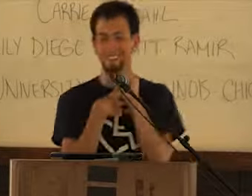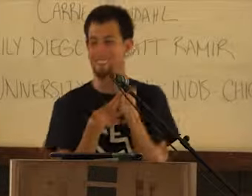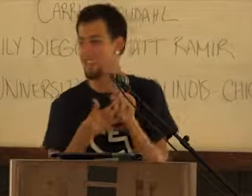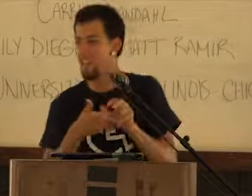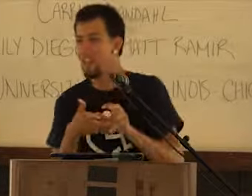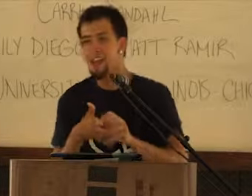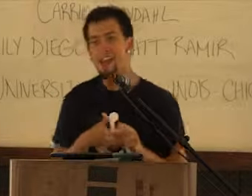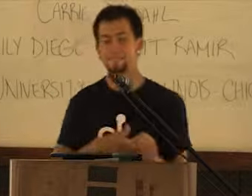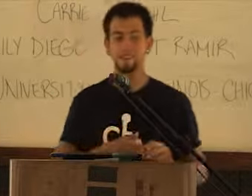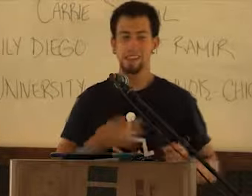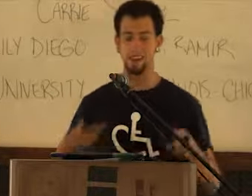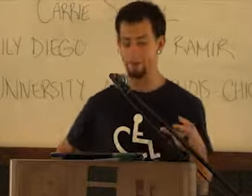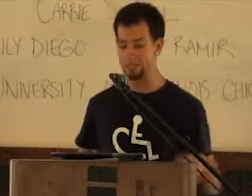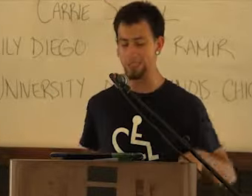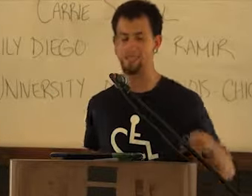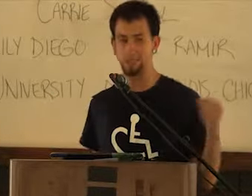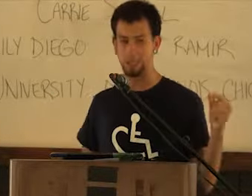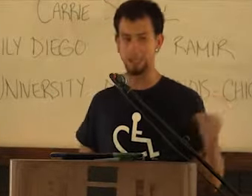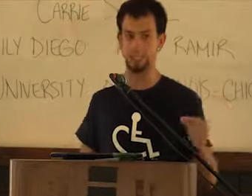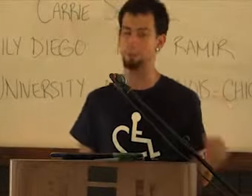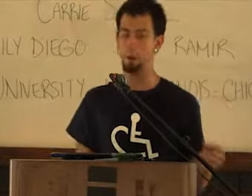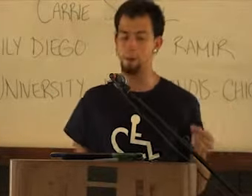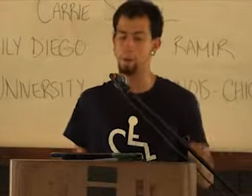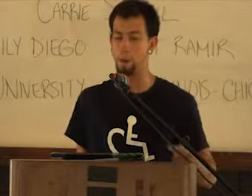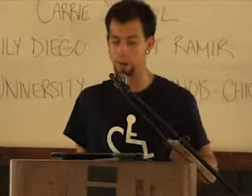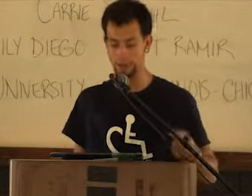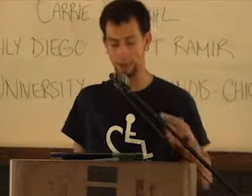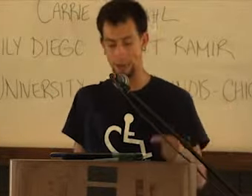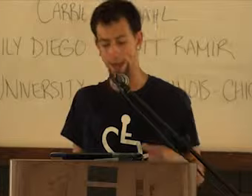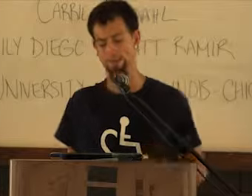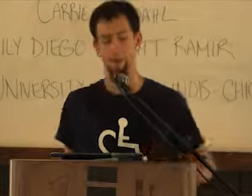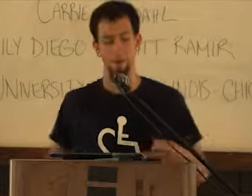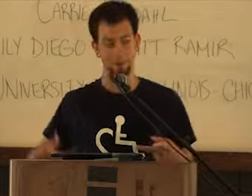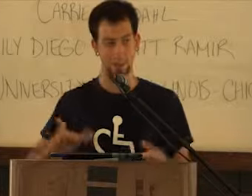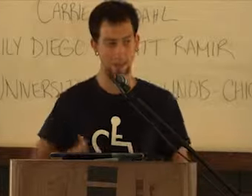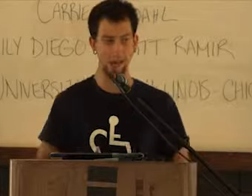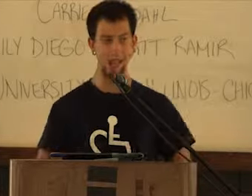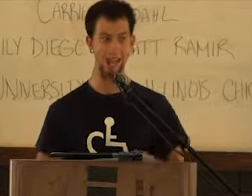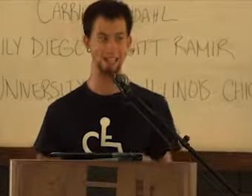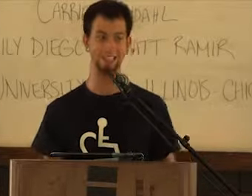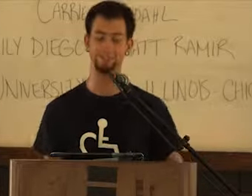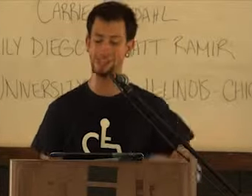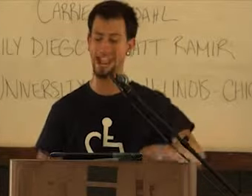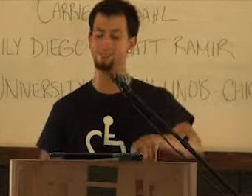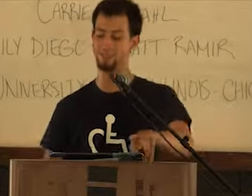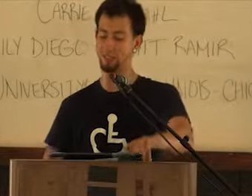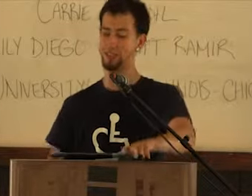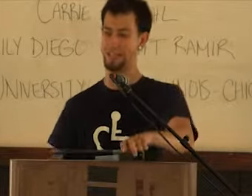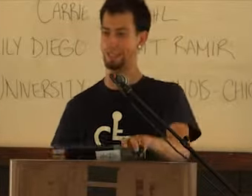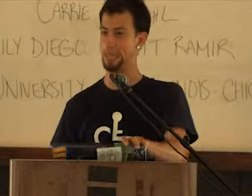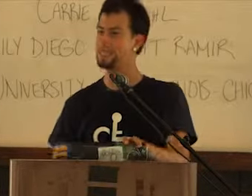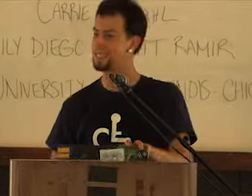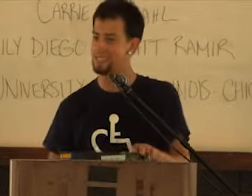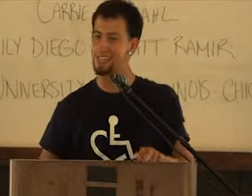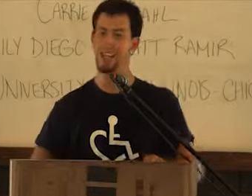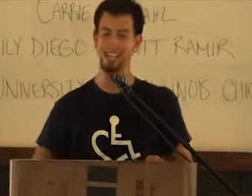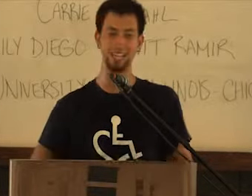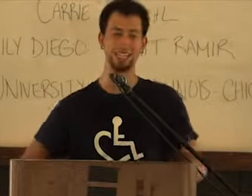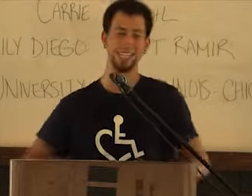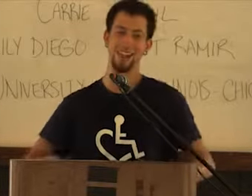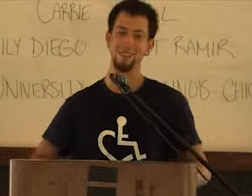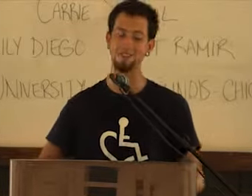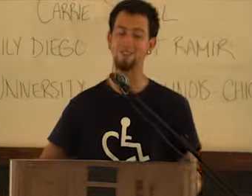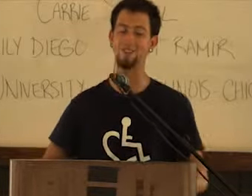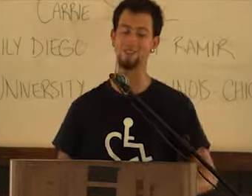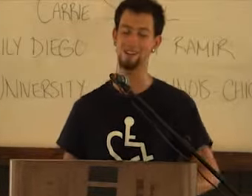So, for the original version of this poem, I published it on my website, and someone came and told me it sucked. And